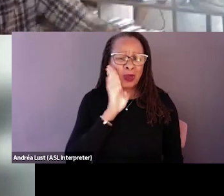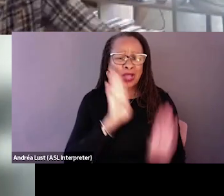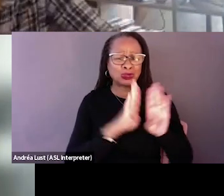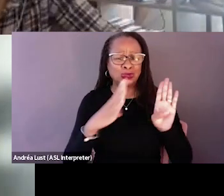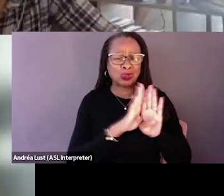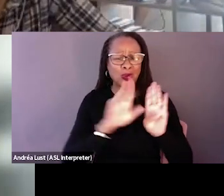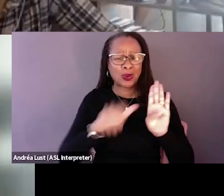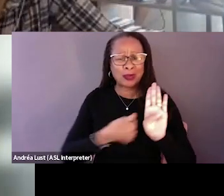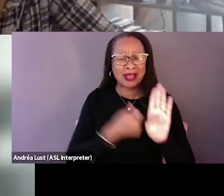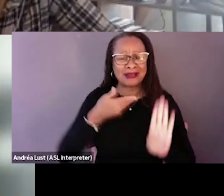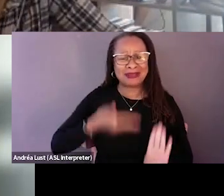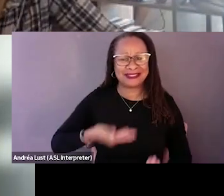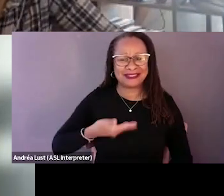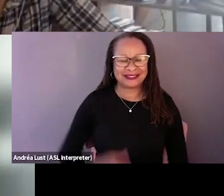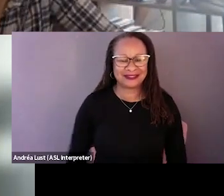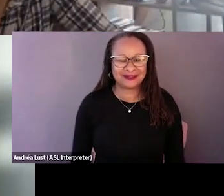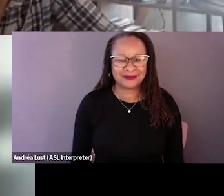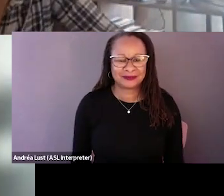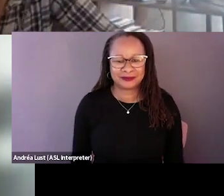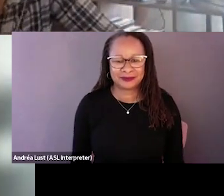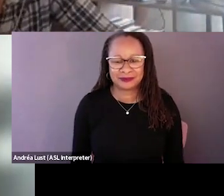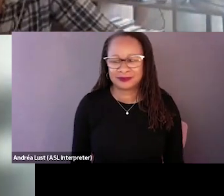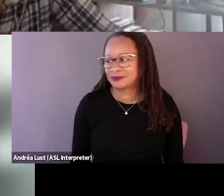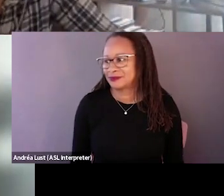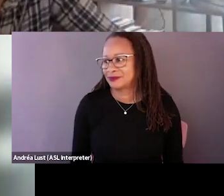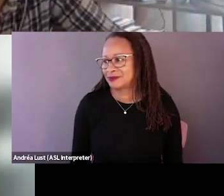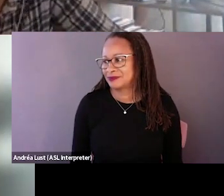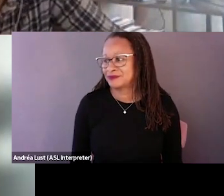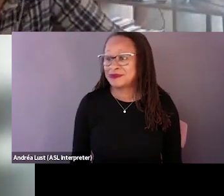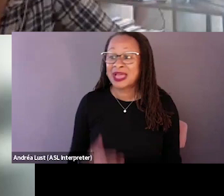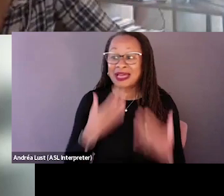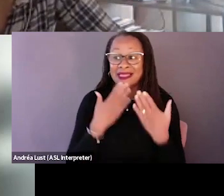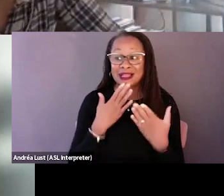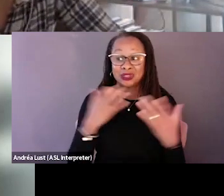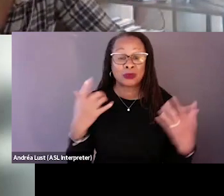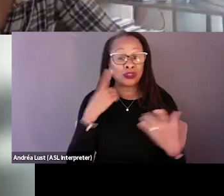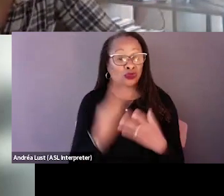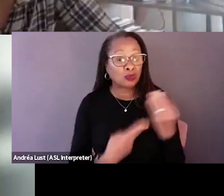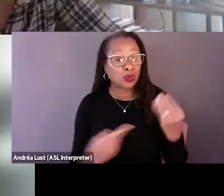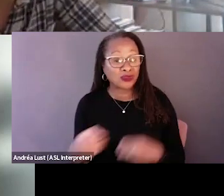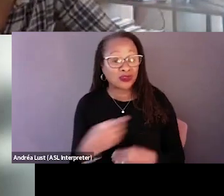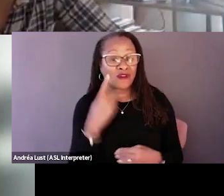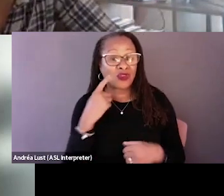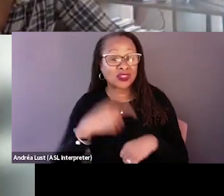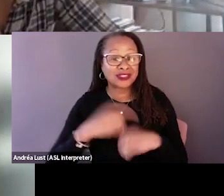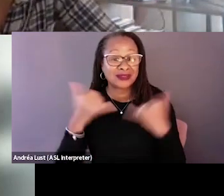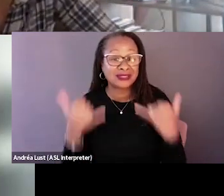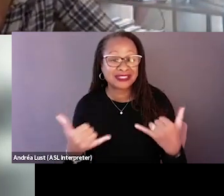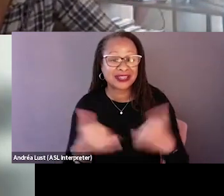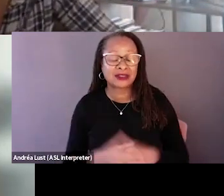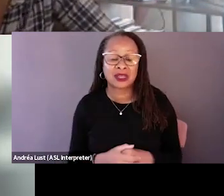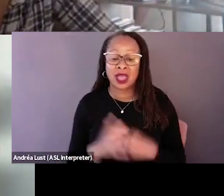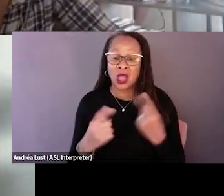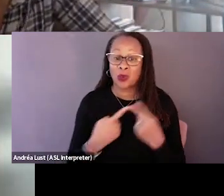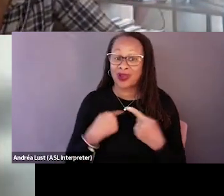brown door behind me. Awesome. Thank you so much to both of you for your time today. When I